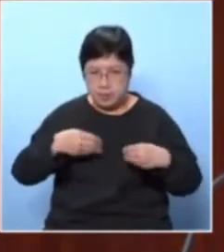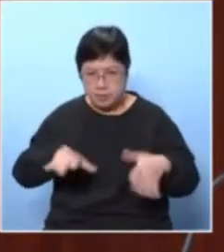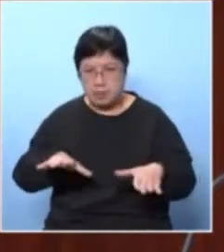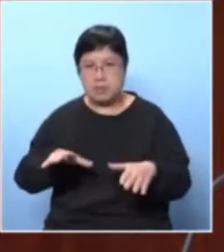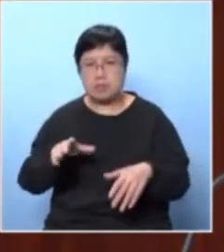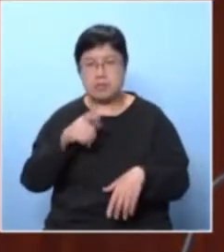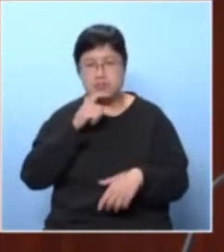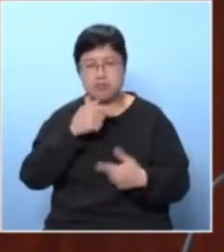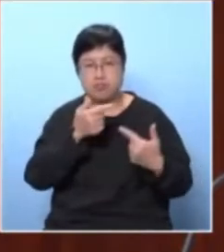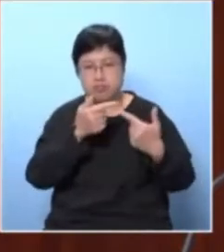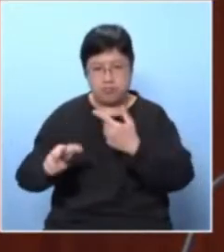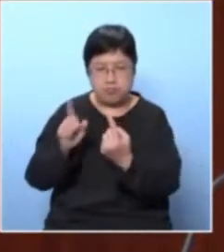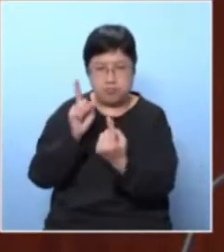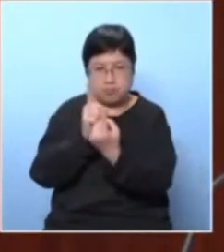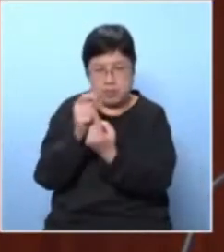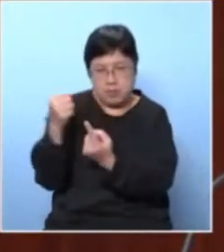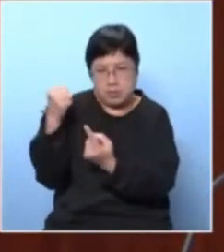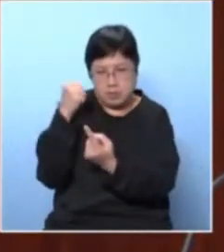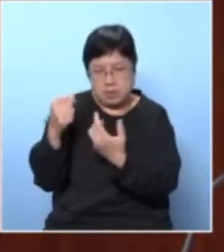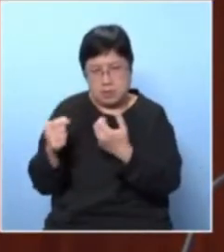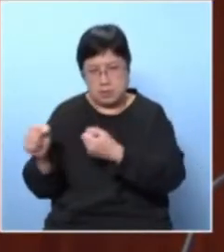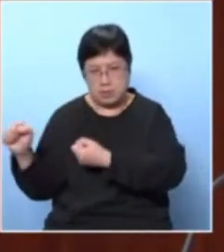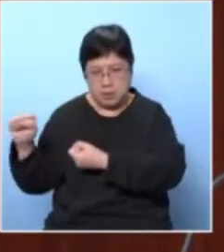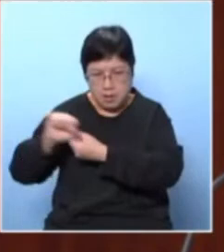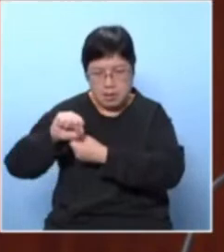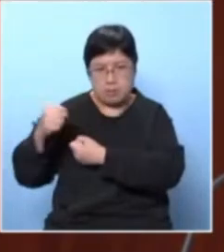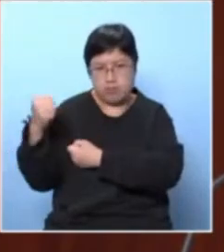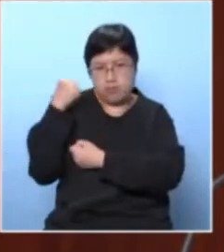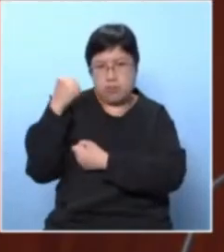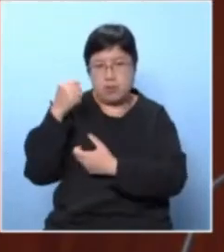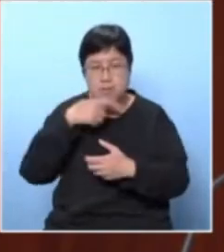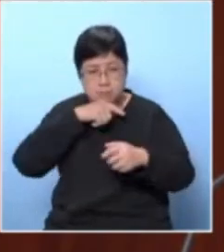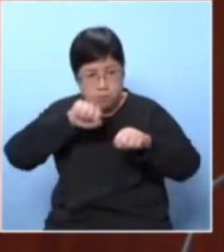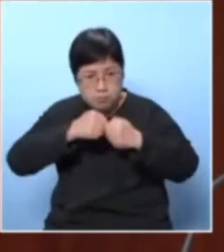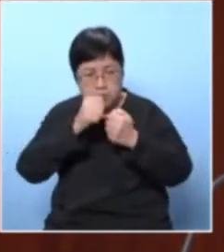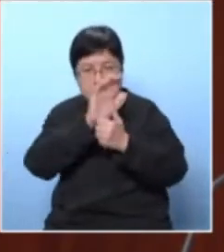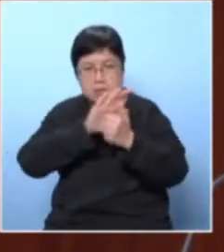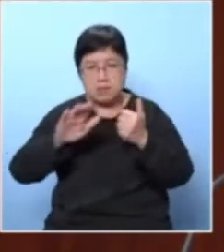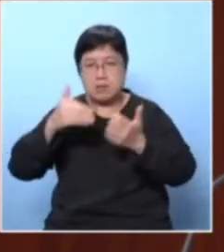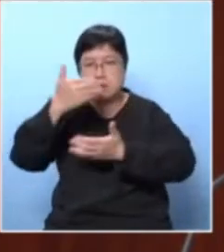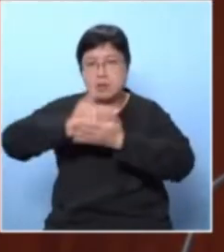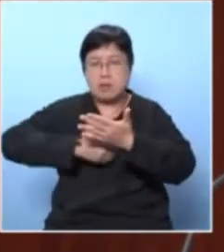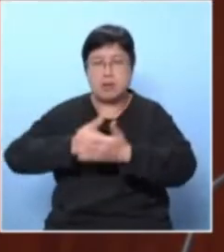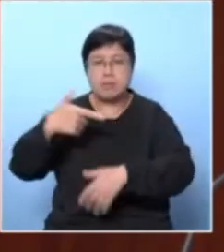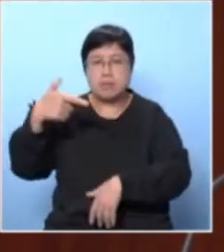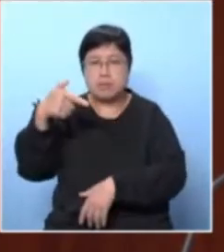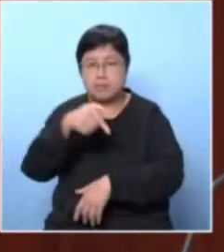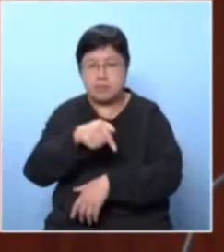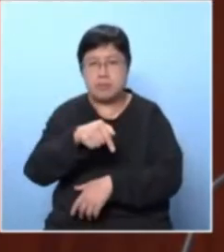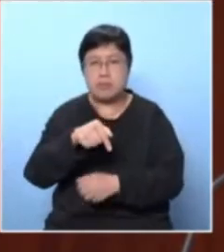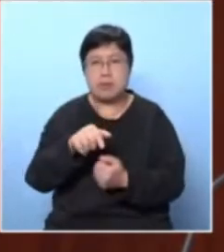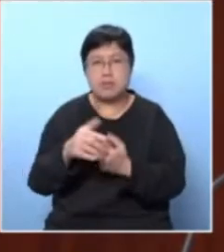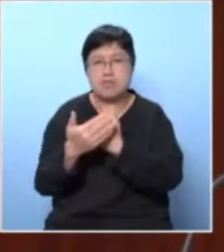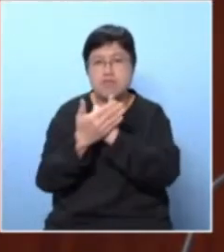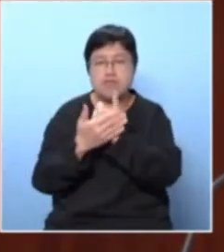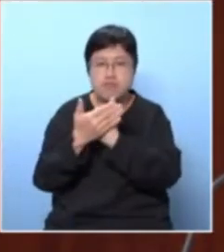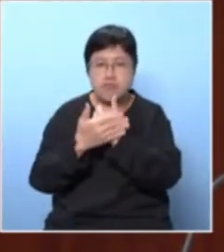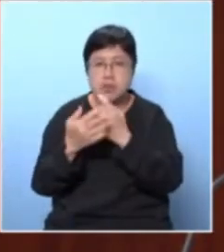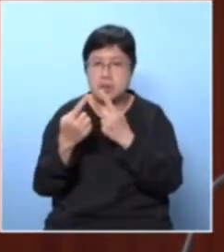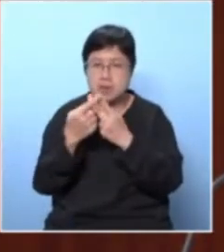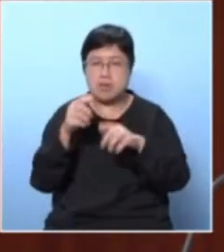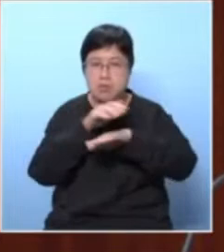capabilities in respect of early warning, emergency preparedness, response, and recovery to minimize impact on society,